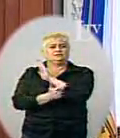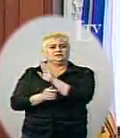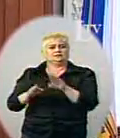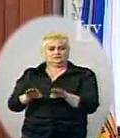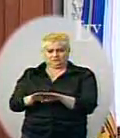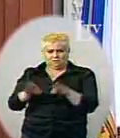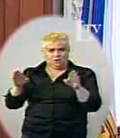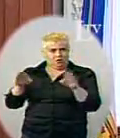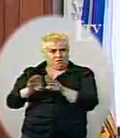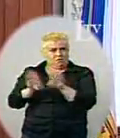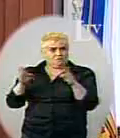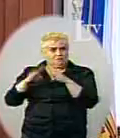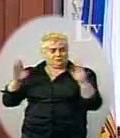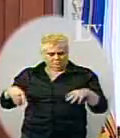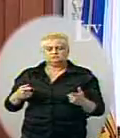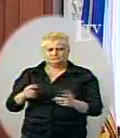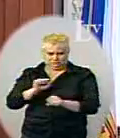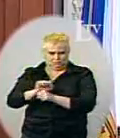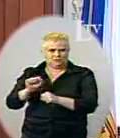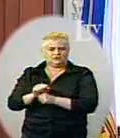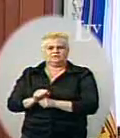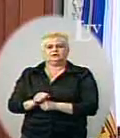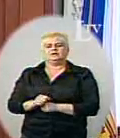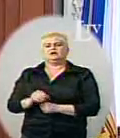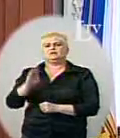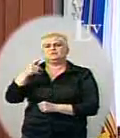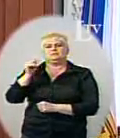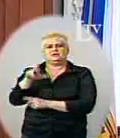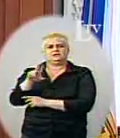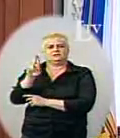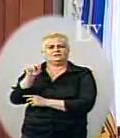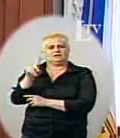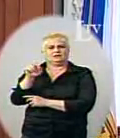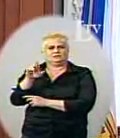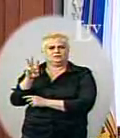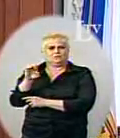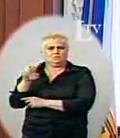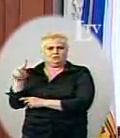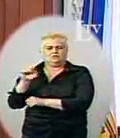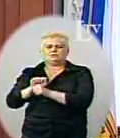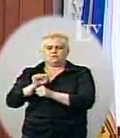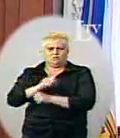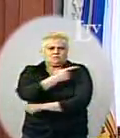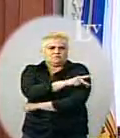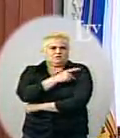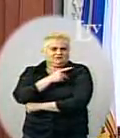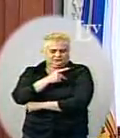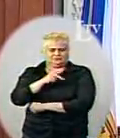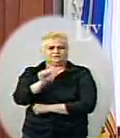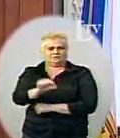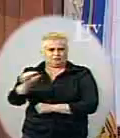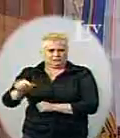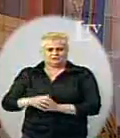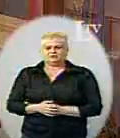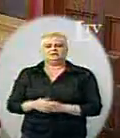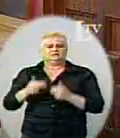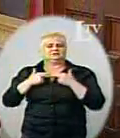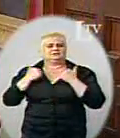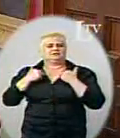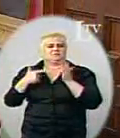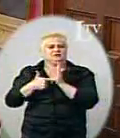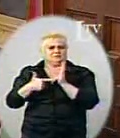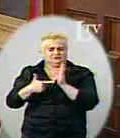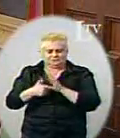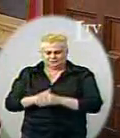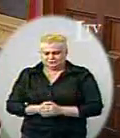a dedicated and long-serving deputy minister with the provincial government. Our province